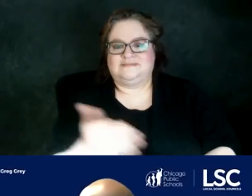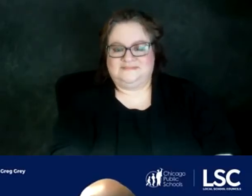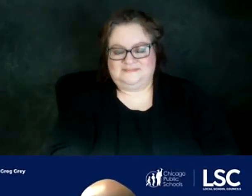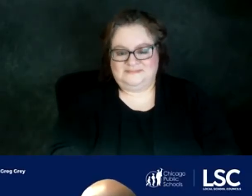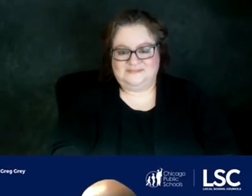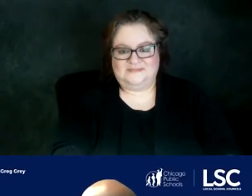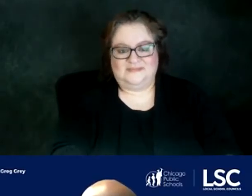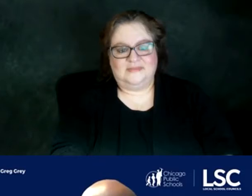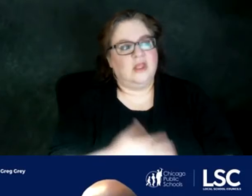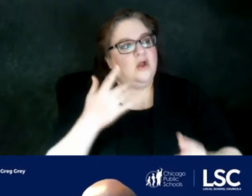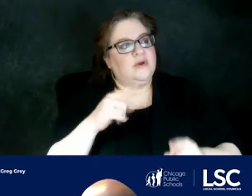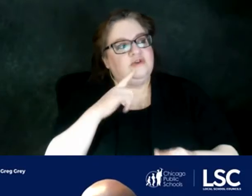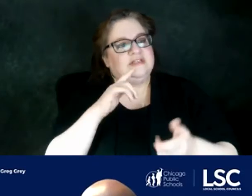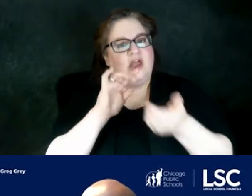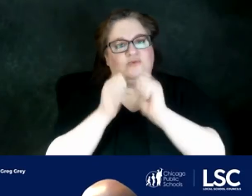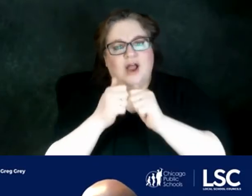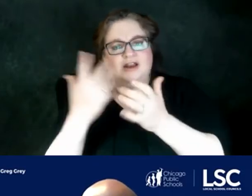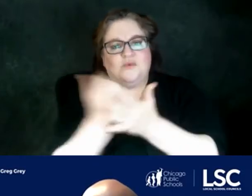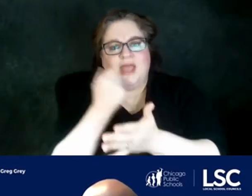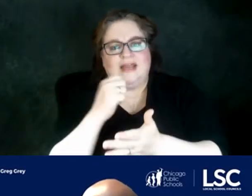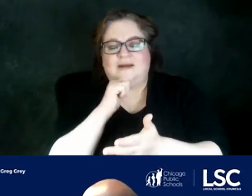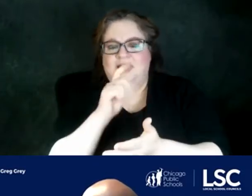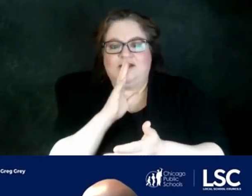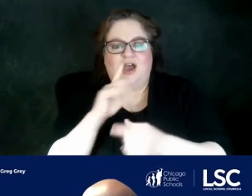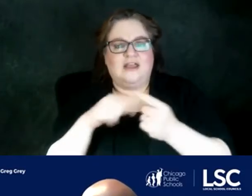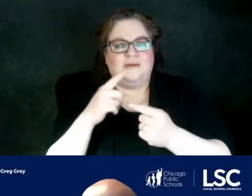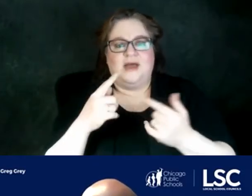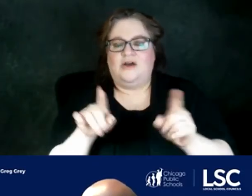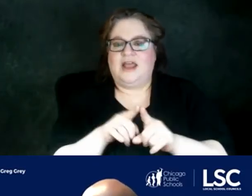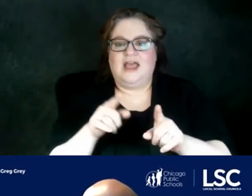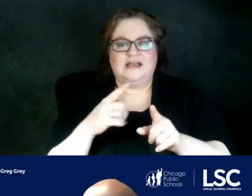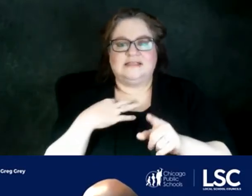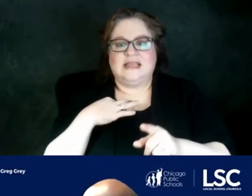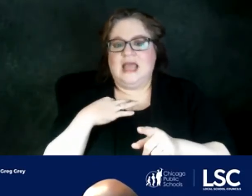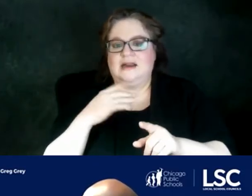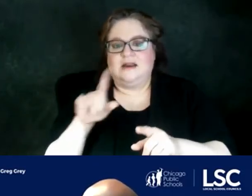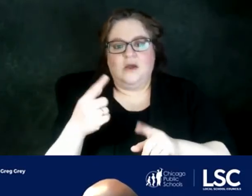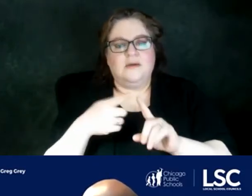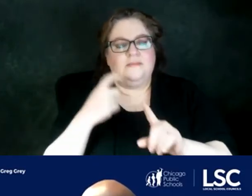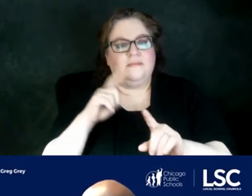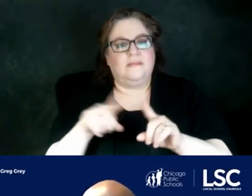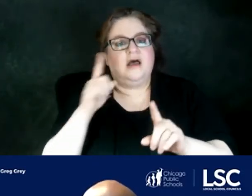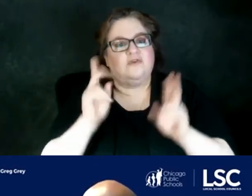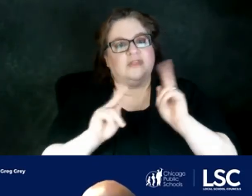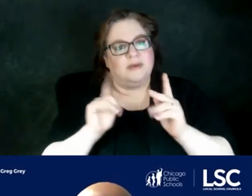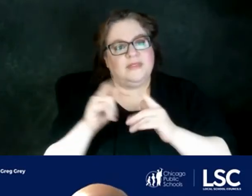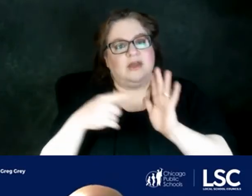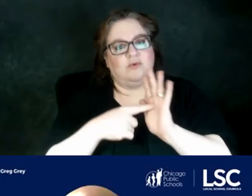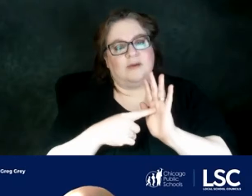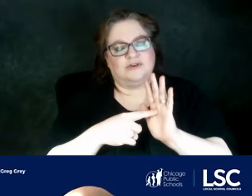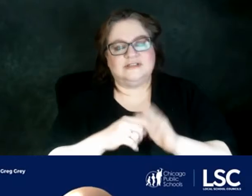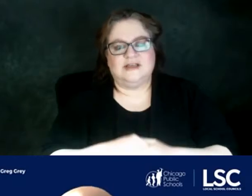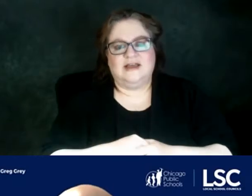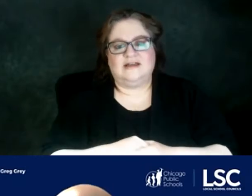I'm gonna say run to win, right? And I'm not talking about just you as a candidate, but for the folks that you are representing, the fight, the